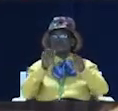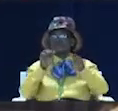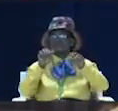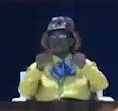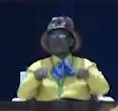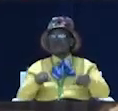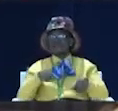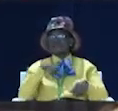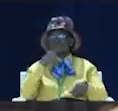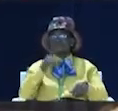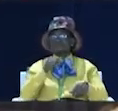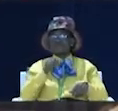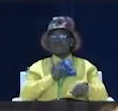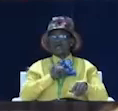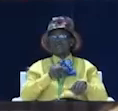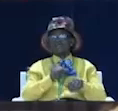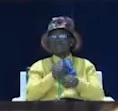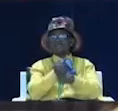it.